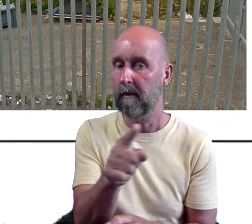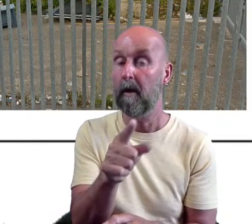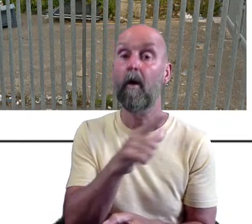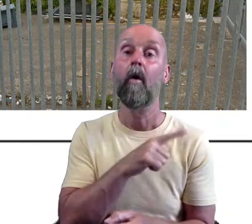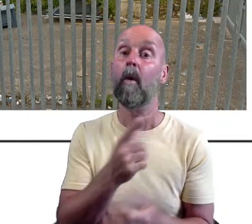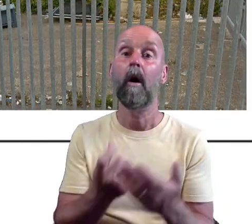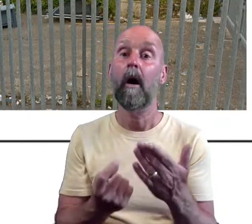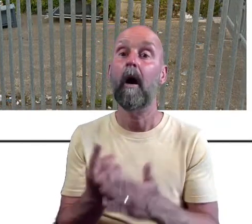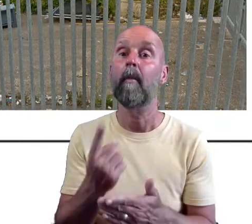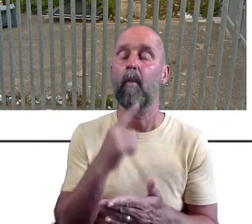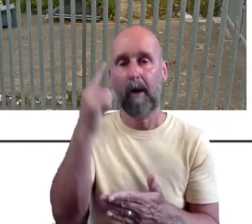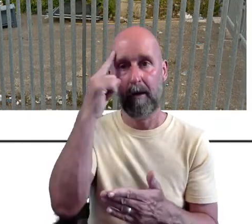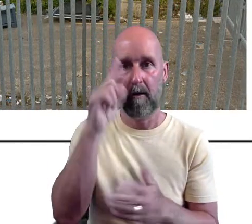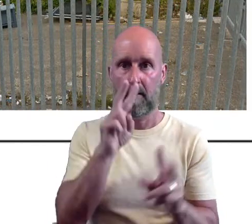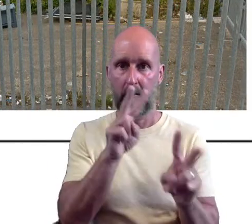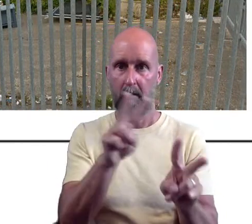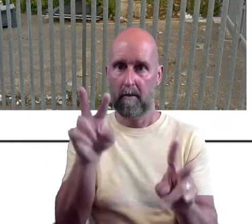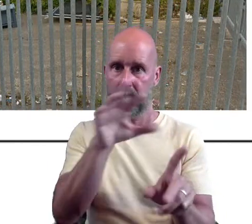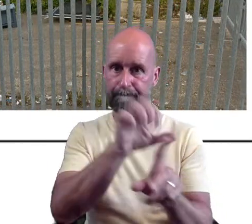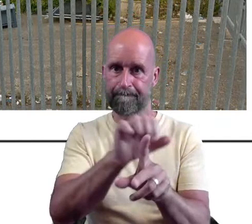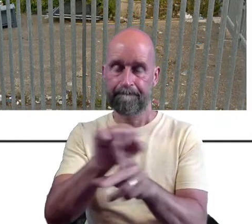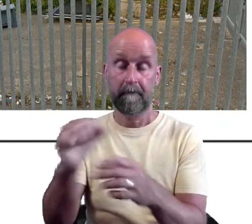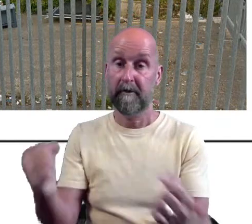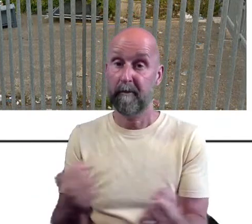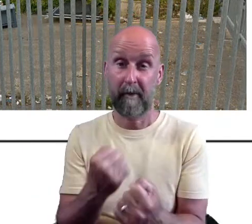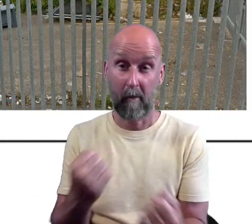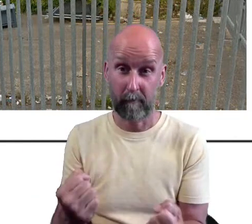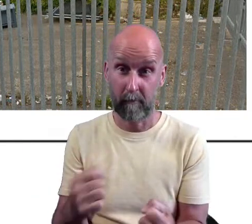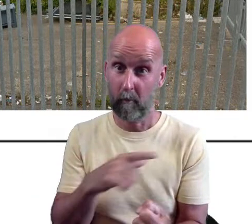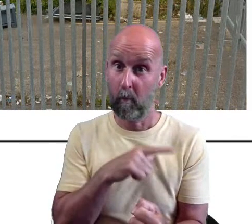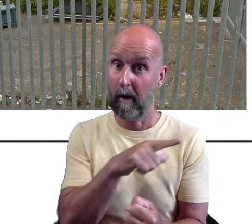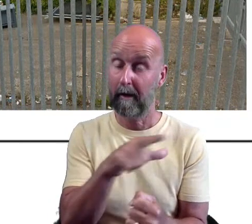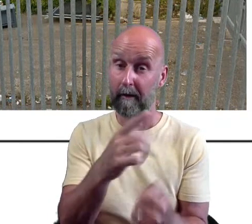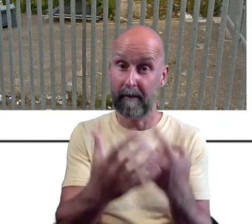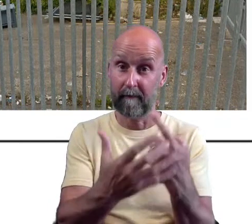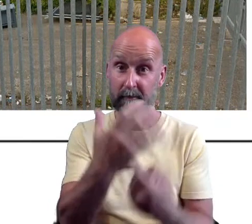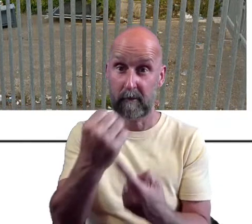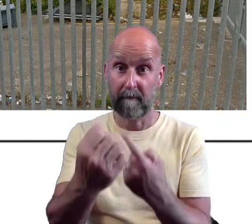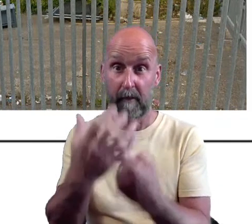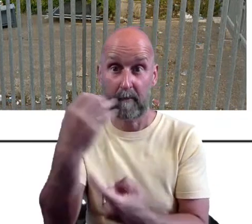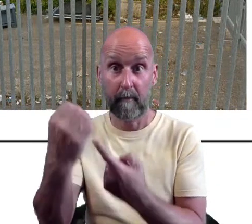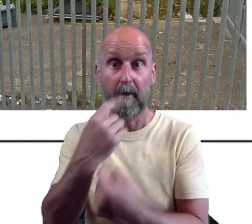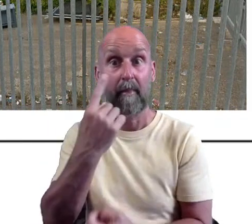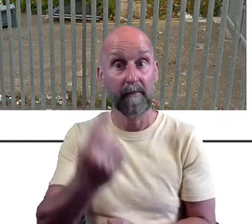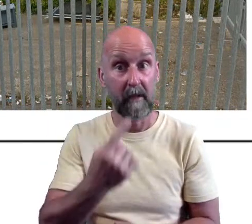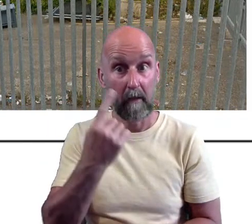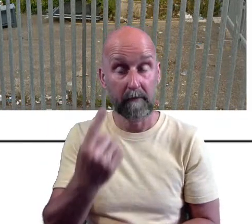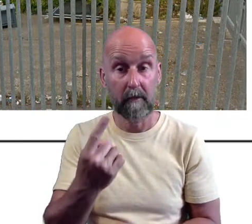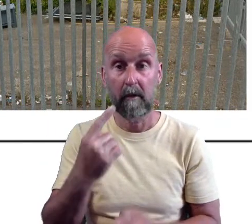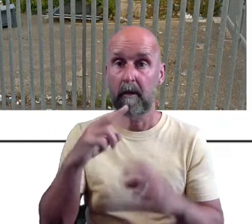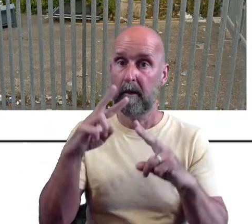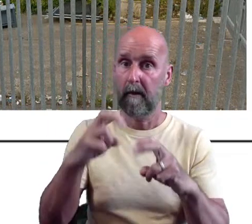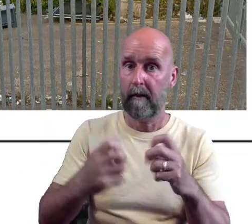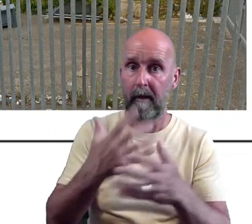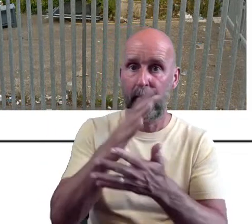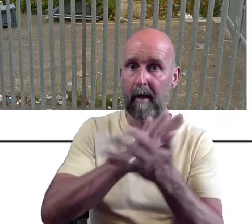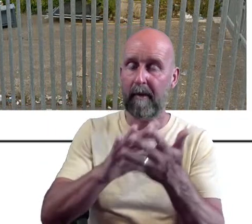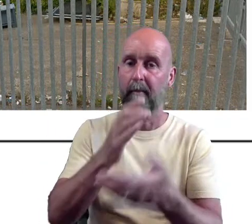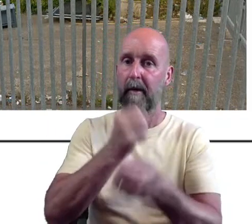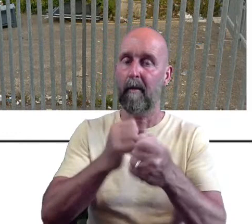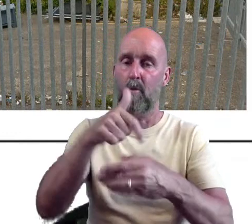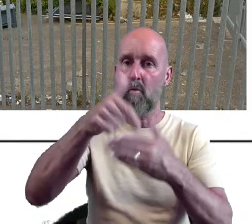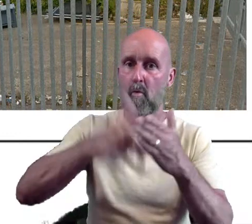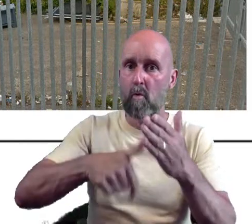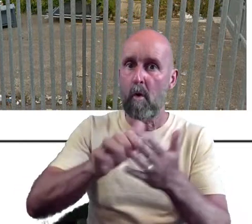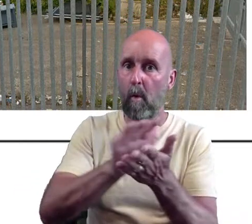these connections, it's so powerful because they've discovered them for themselves, and they've uncovered this deeper meaning for themselves. So